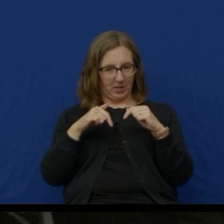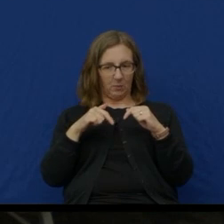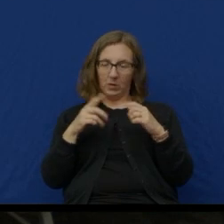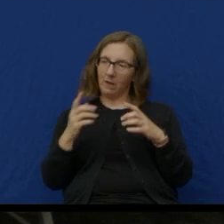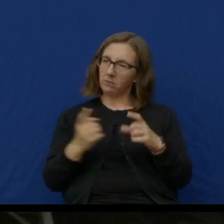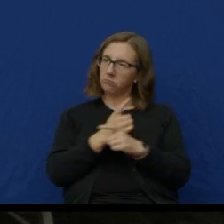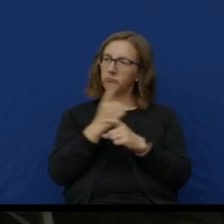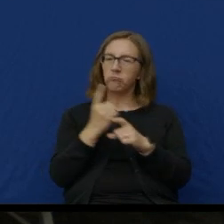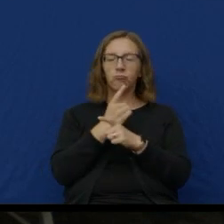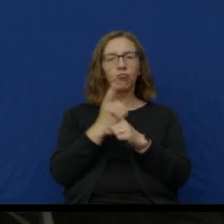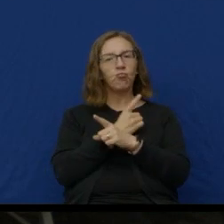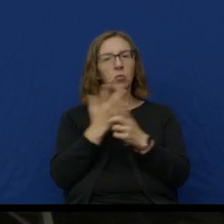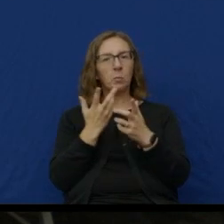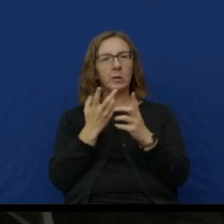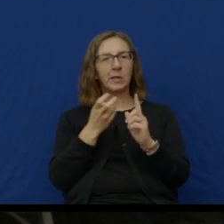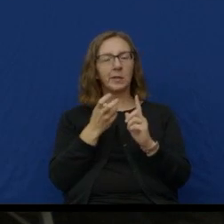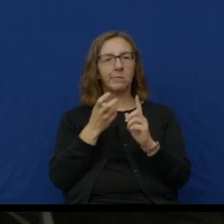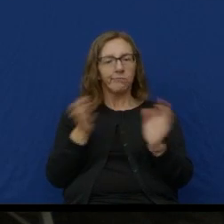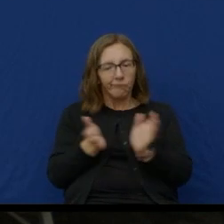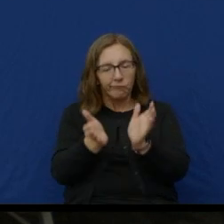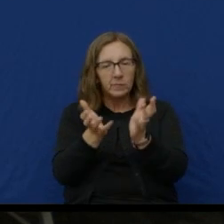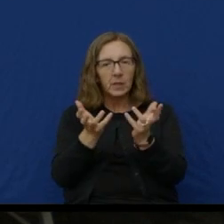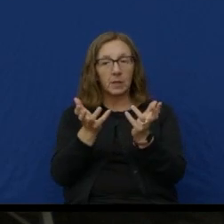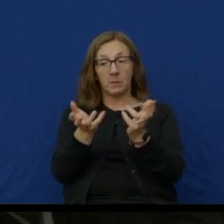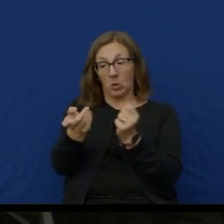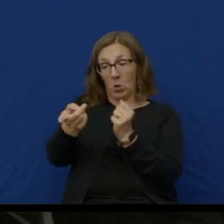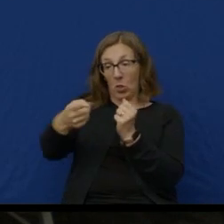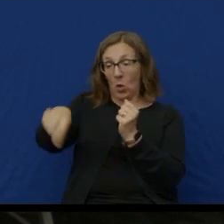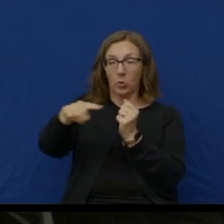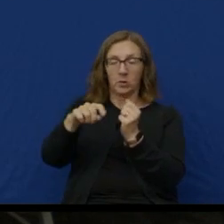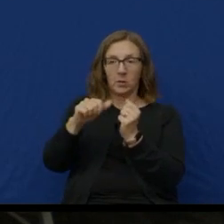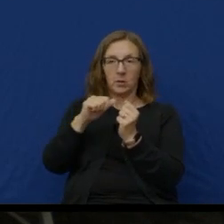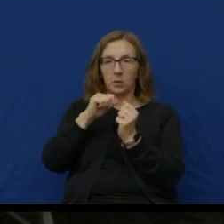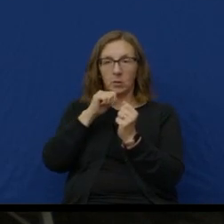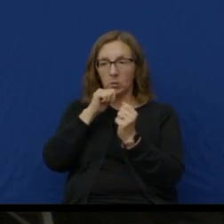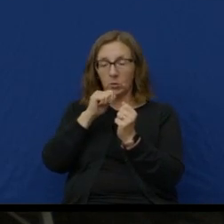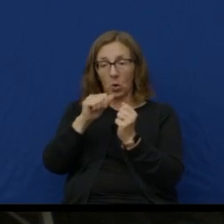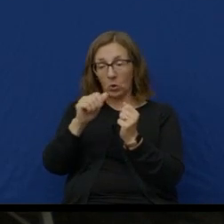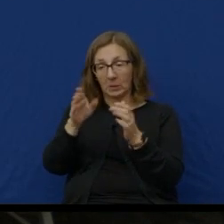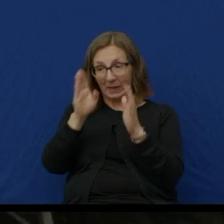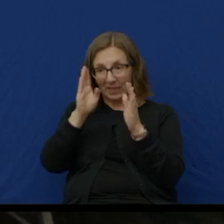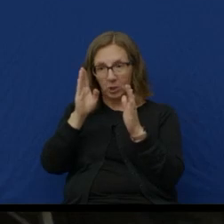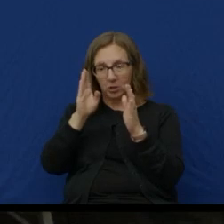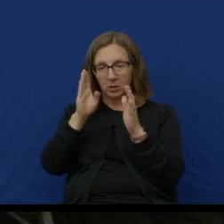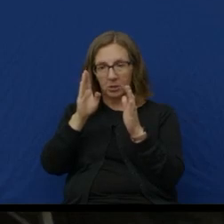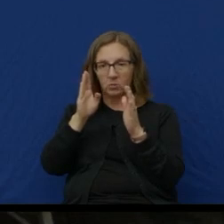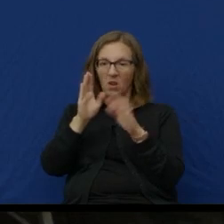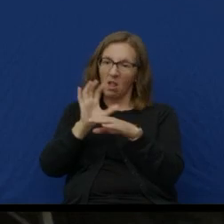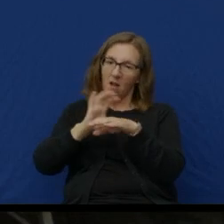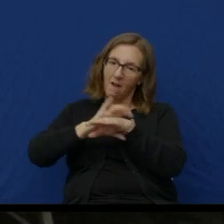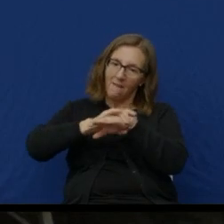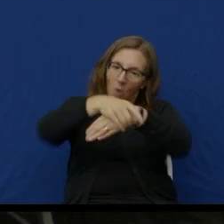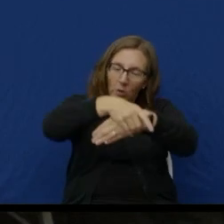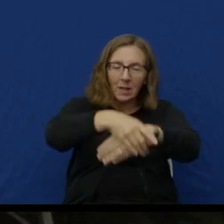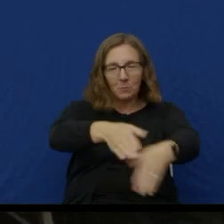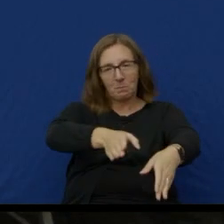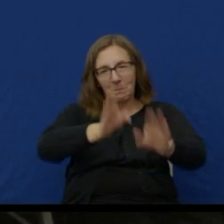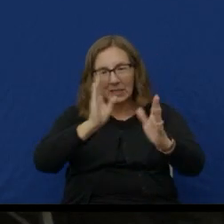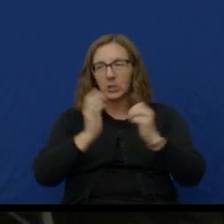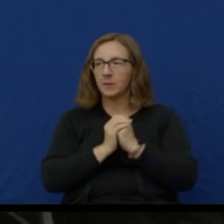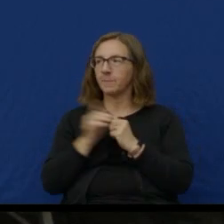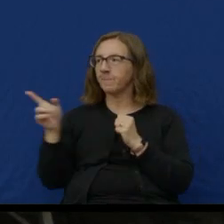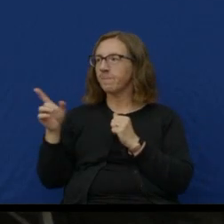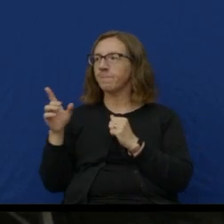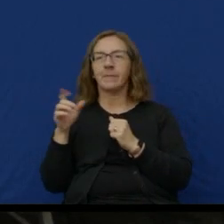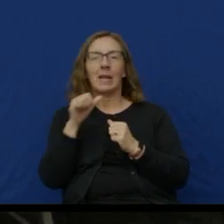driver so the people, even the people who don't want to pay attention have to pay attention. And I think David Cook, you know, and I didn't address